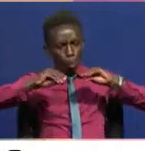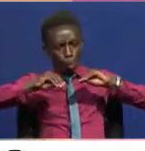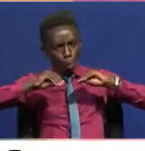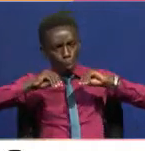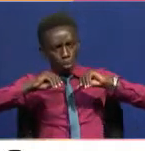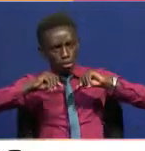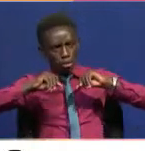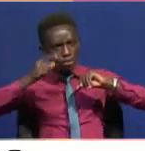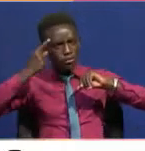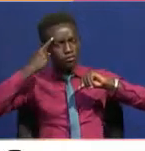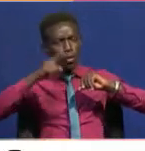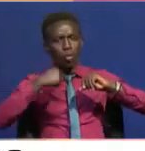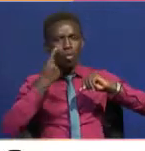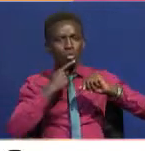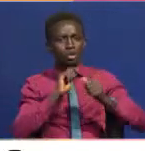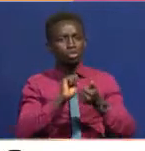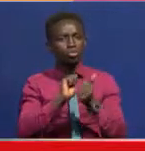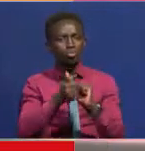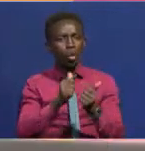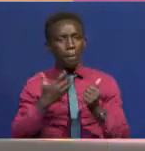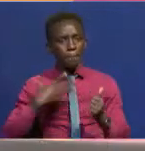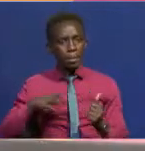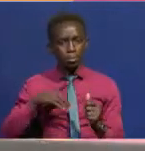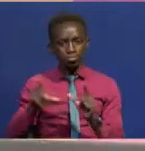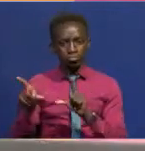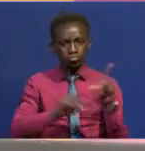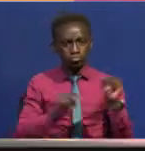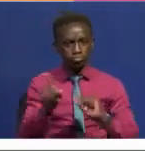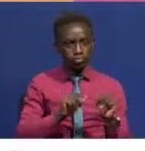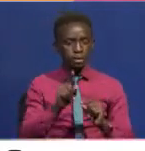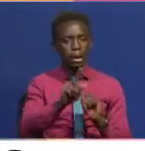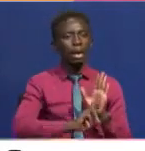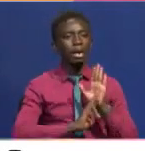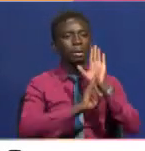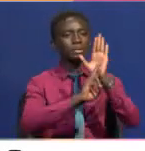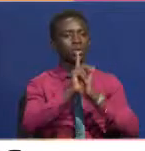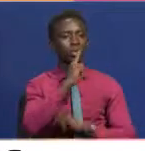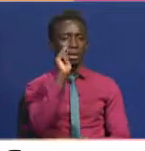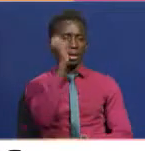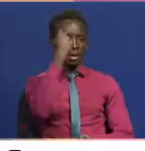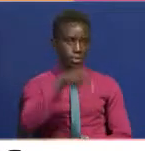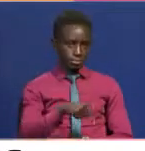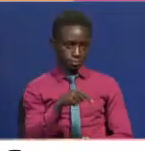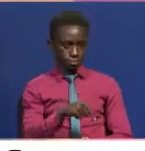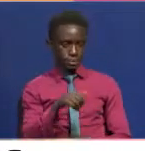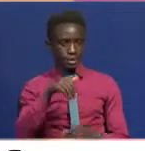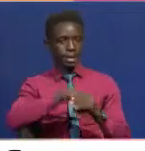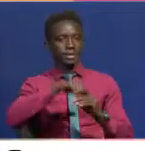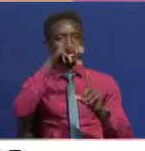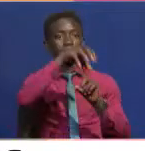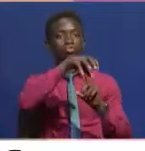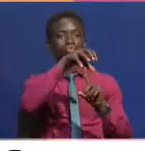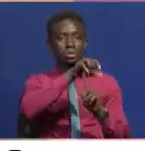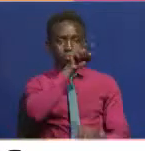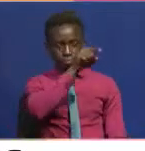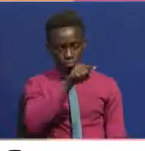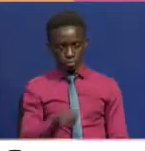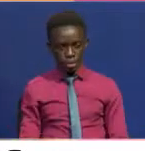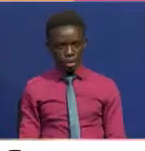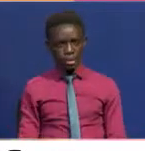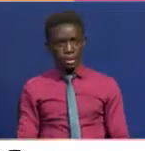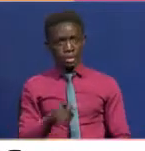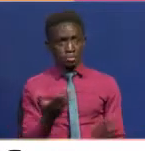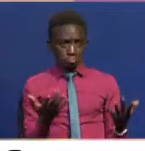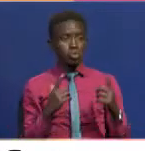of athletes we want to put to represent the nation in this championship. As the host, we'll be